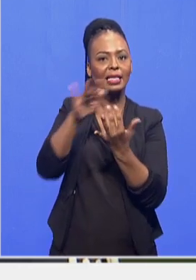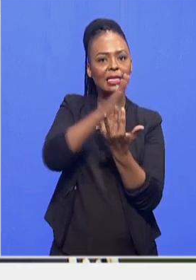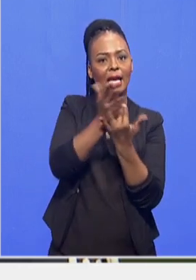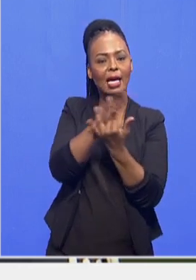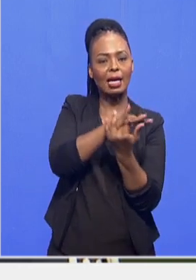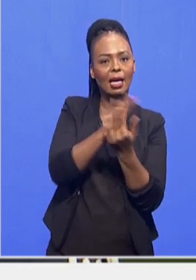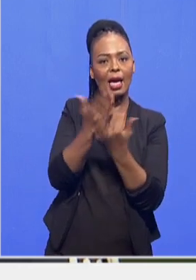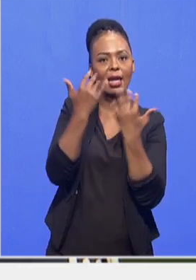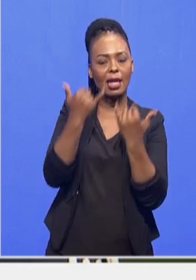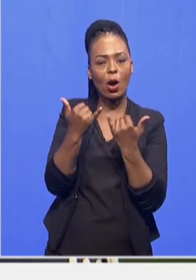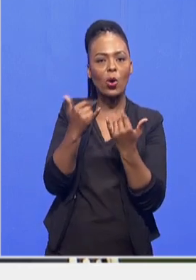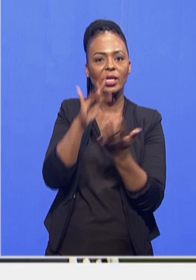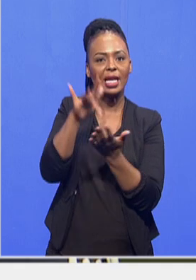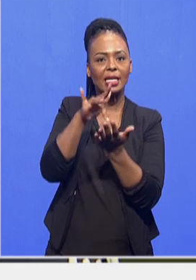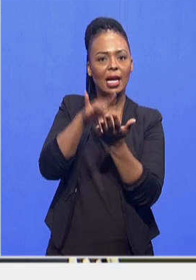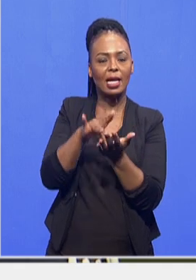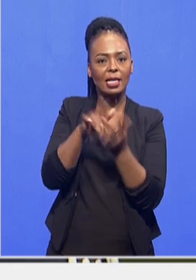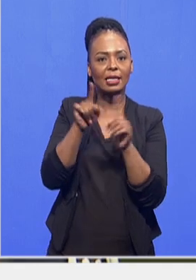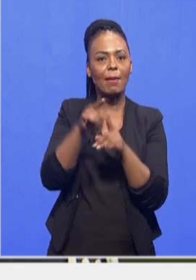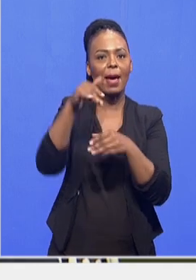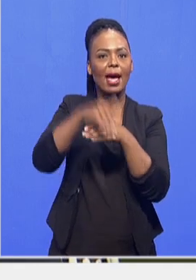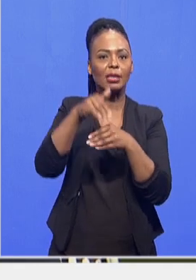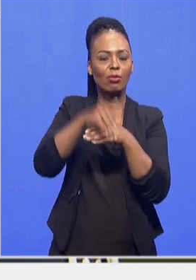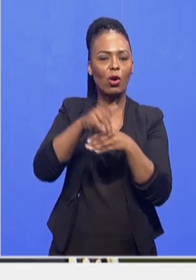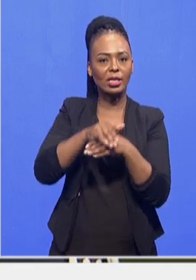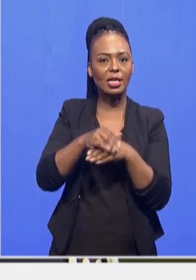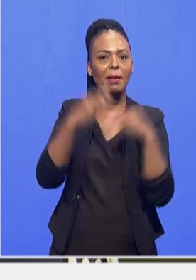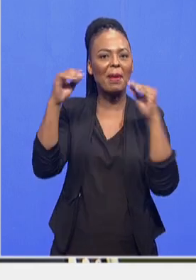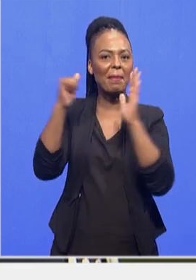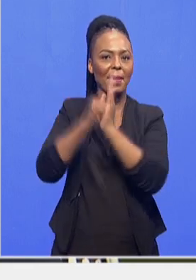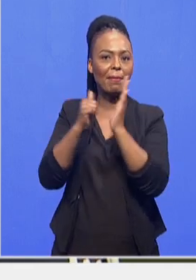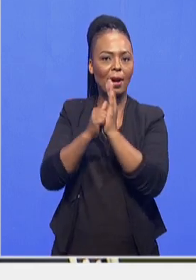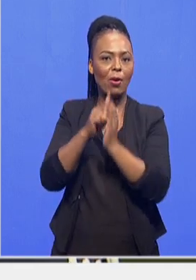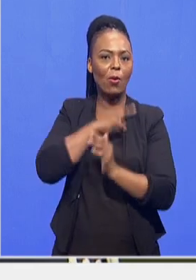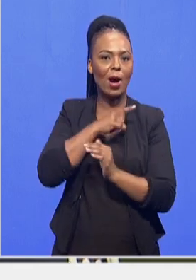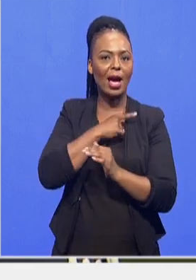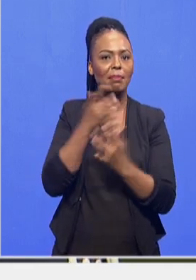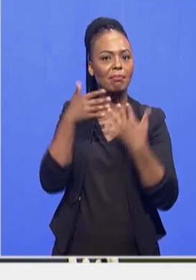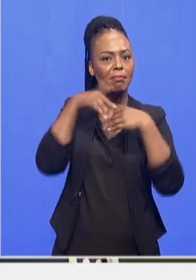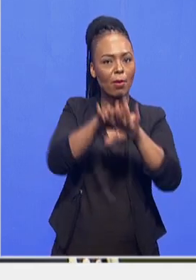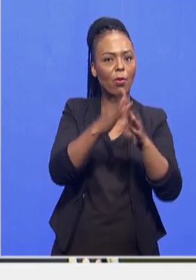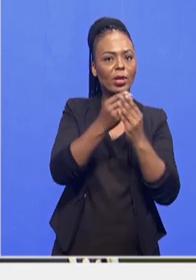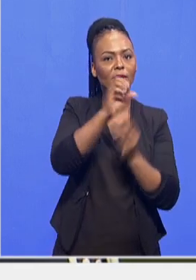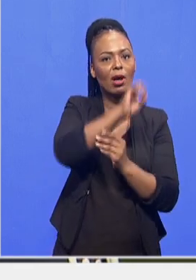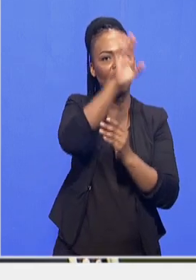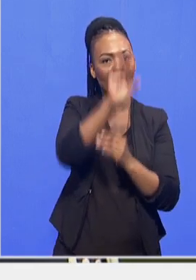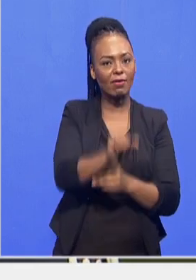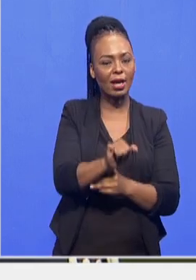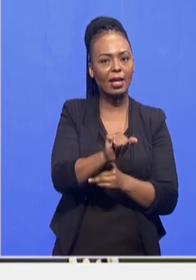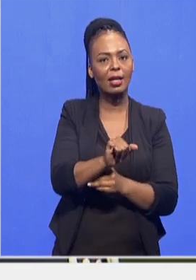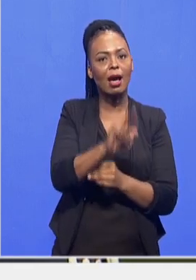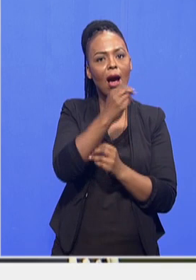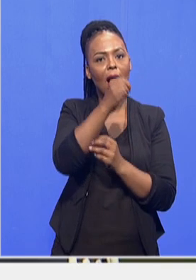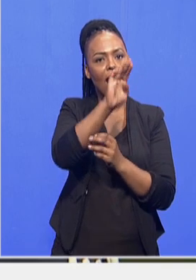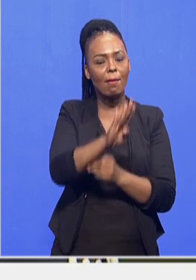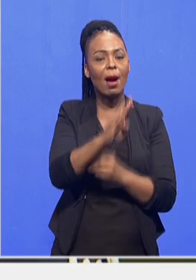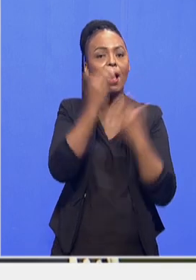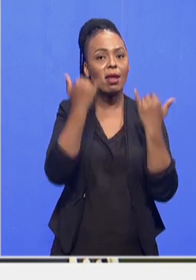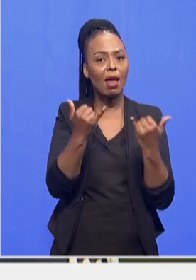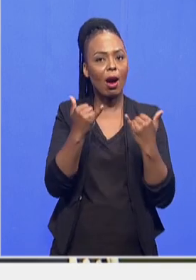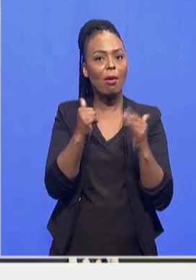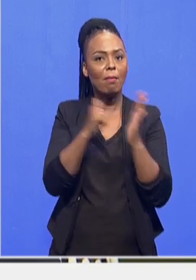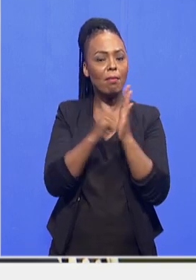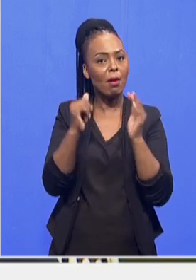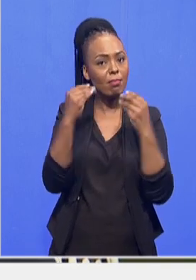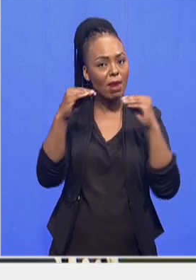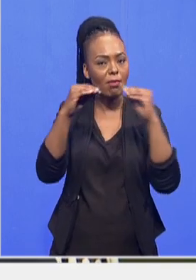the export market, because we are already interconnected with the Southern African power pool. So the market is very